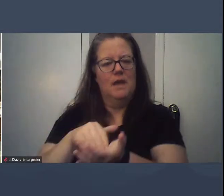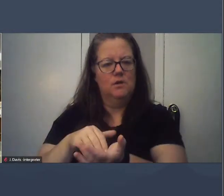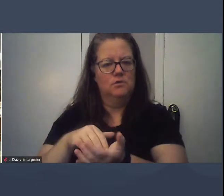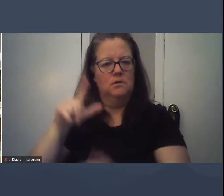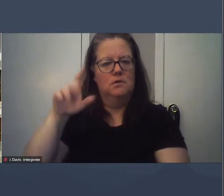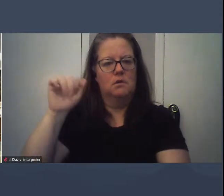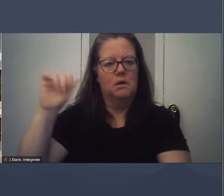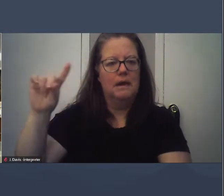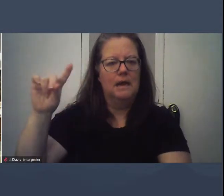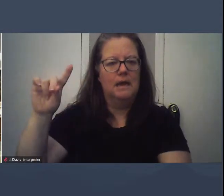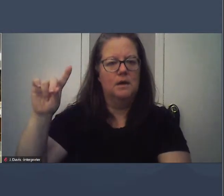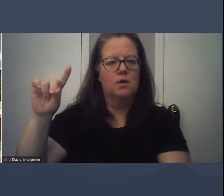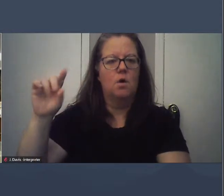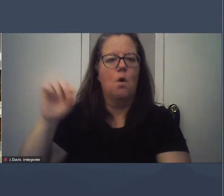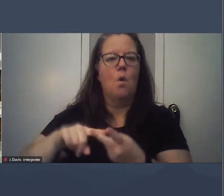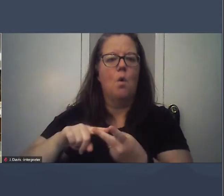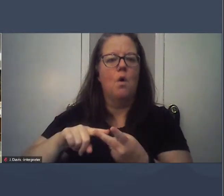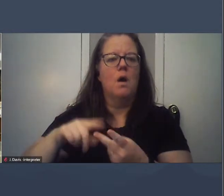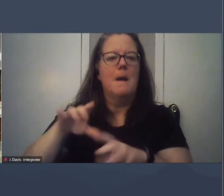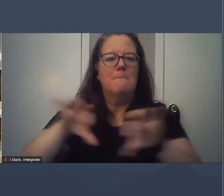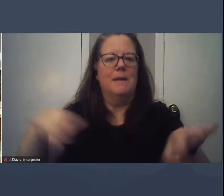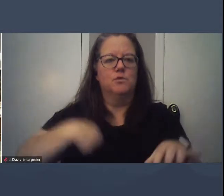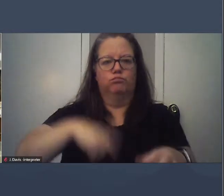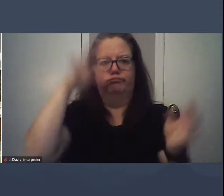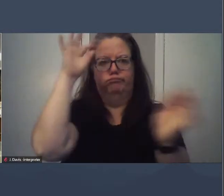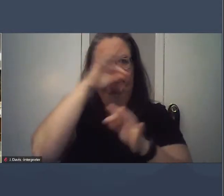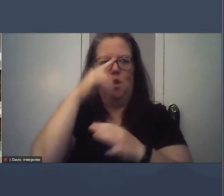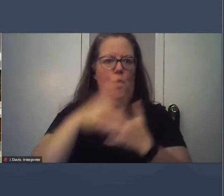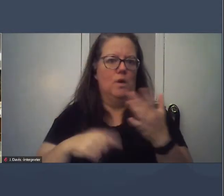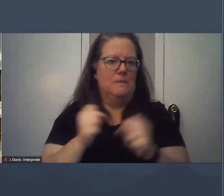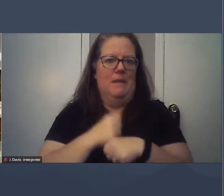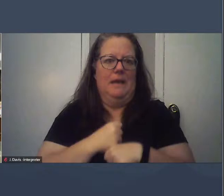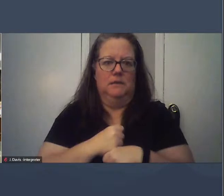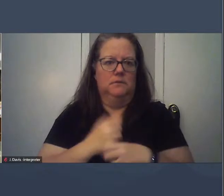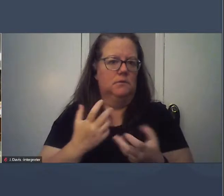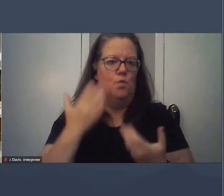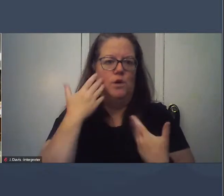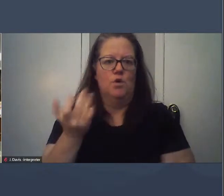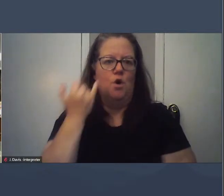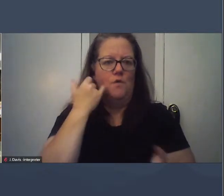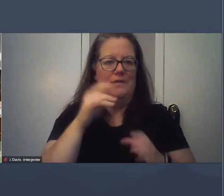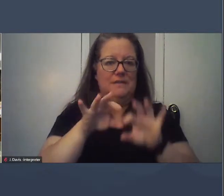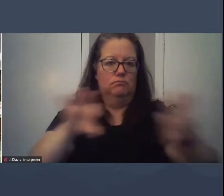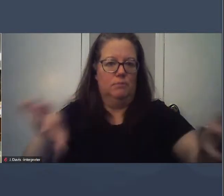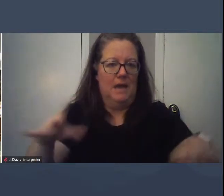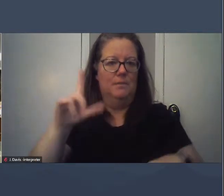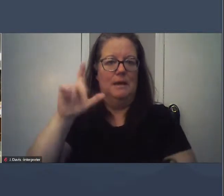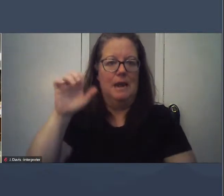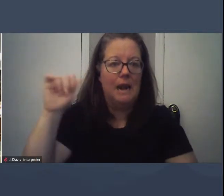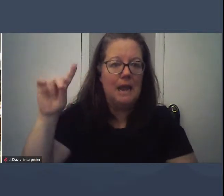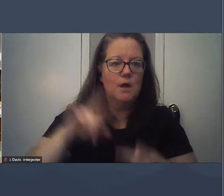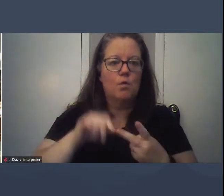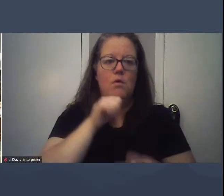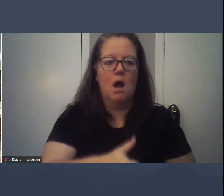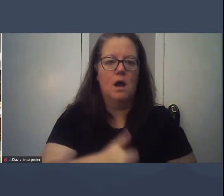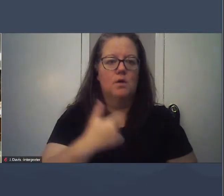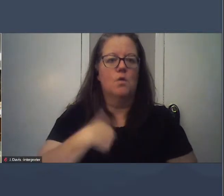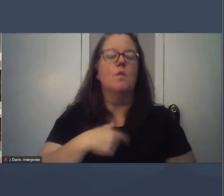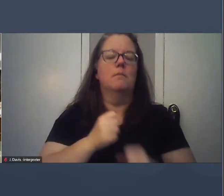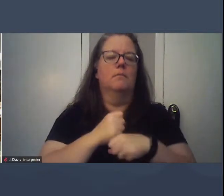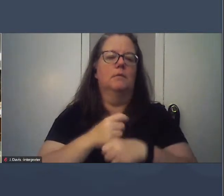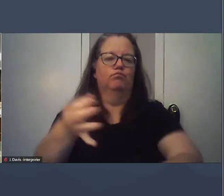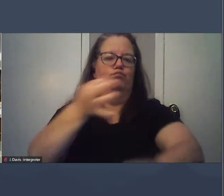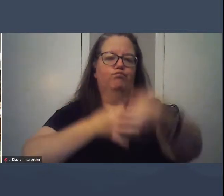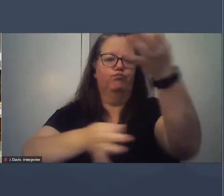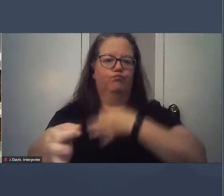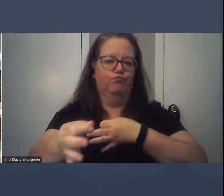either lead or unknown. So if we go out and we look and we can't determine whether it's a lead line or not, we call that unknown and we're considering that a lead line. So when we